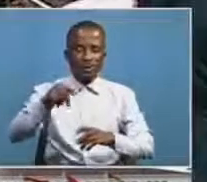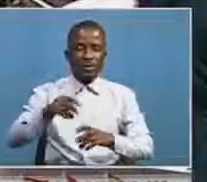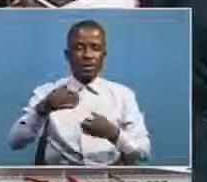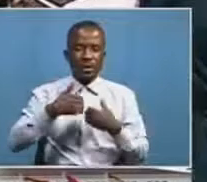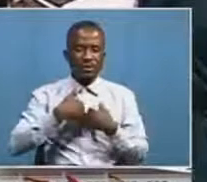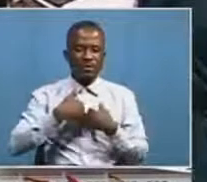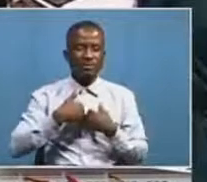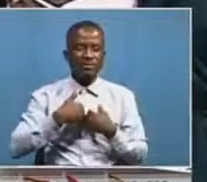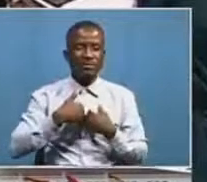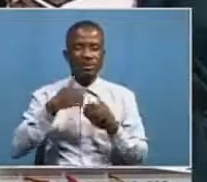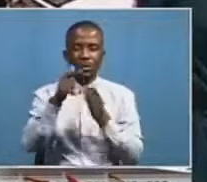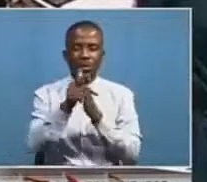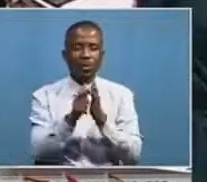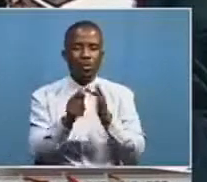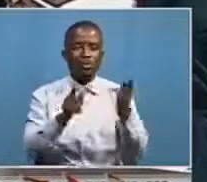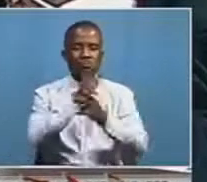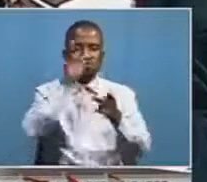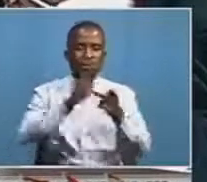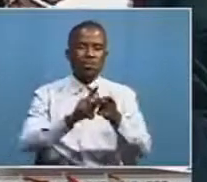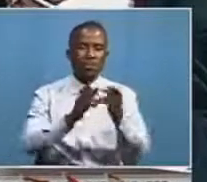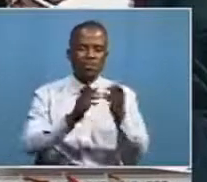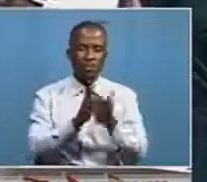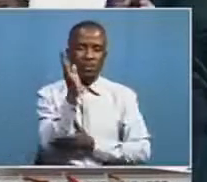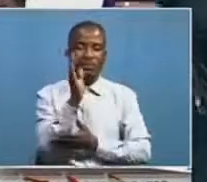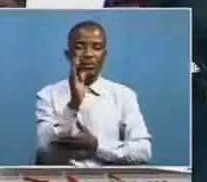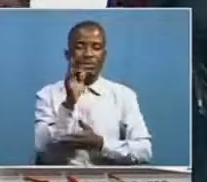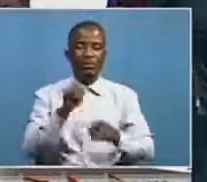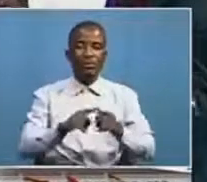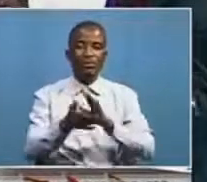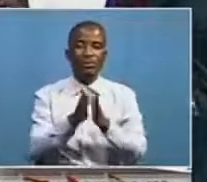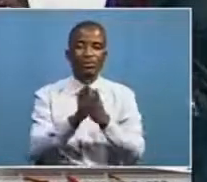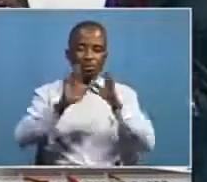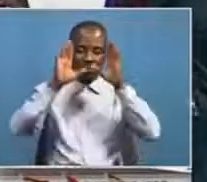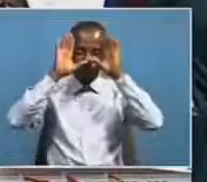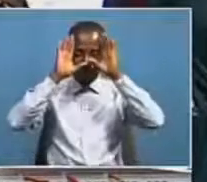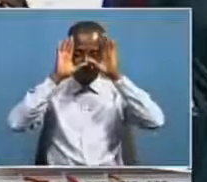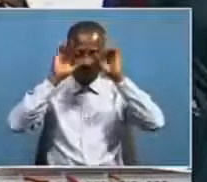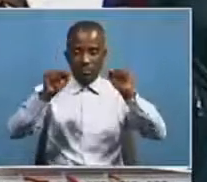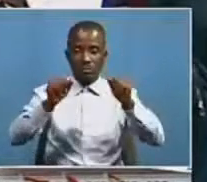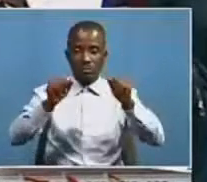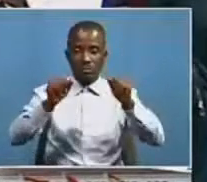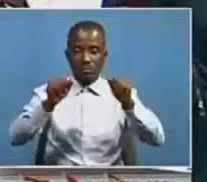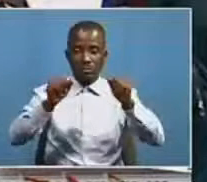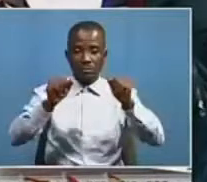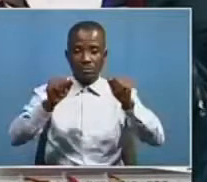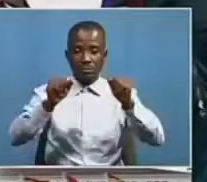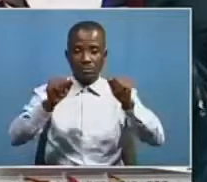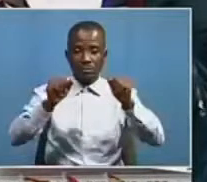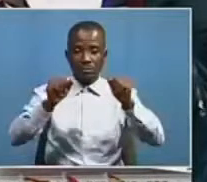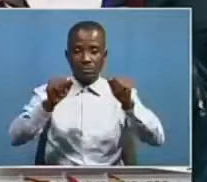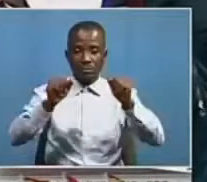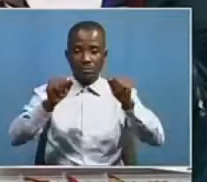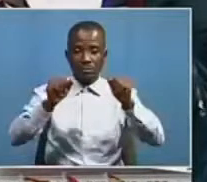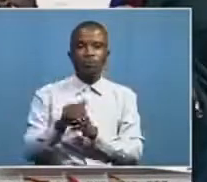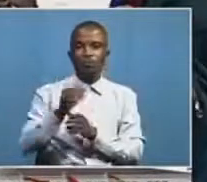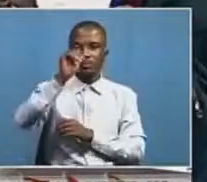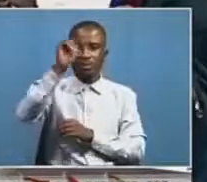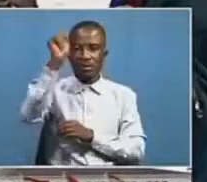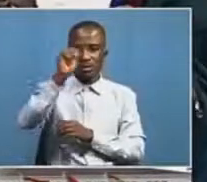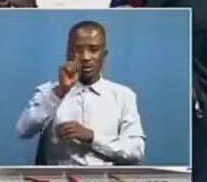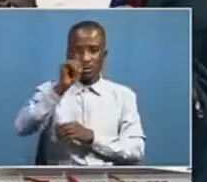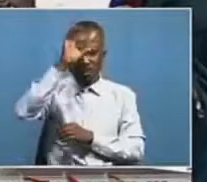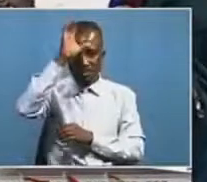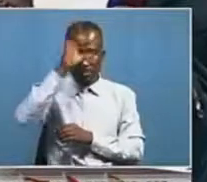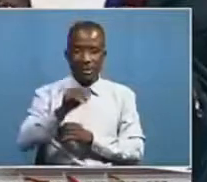Article 63, Clause 3 of the 1992 Constitution threshold by the exclusion or inclusion of the Chimasal